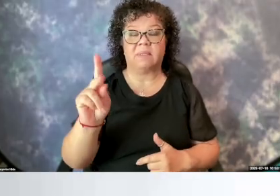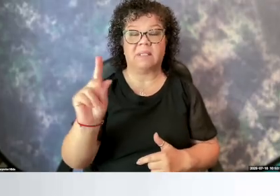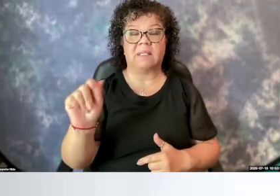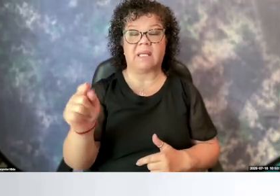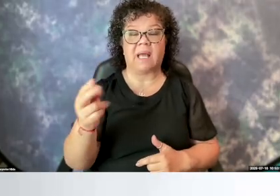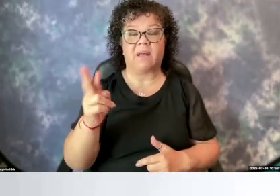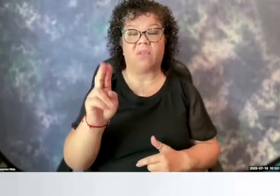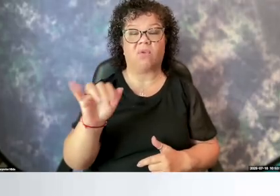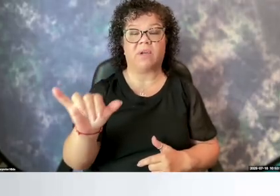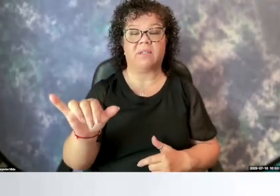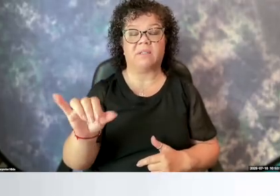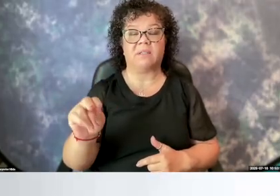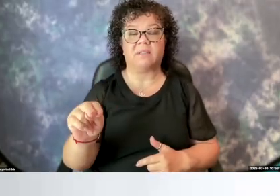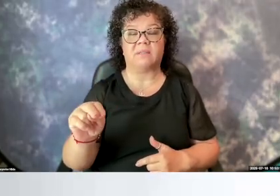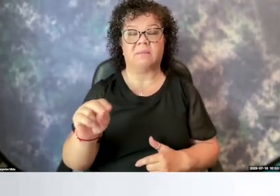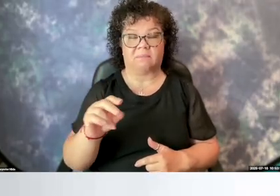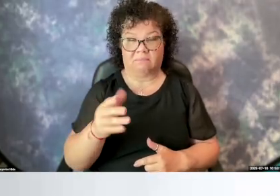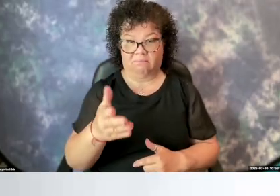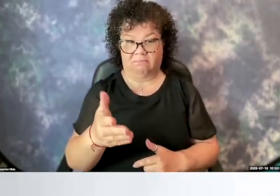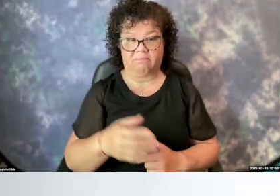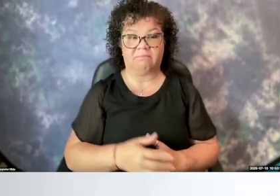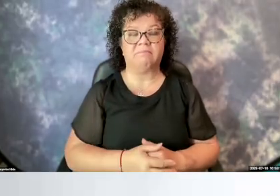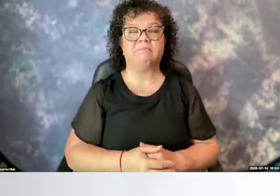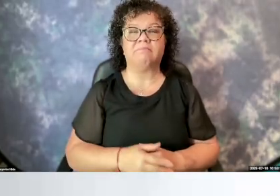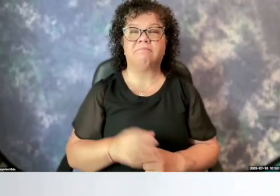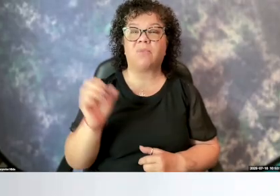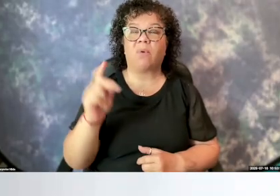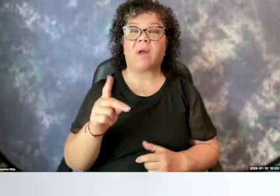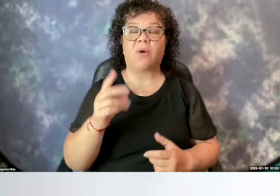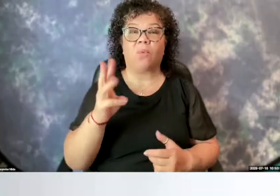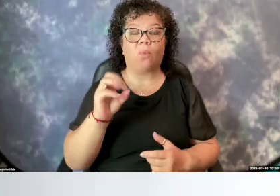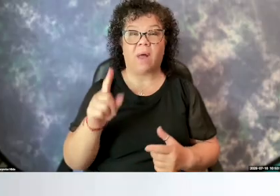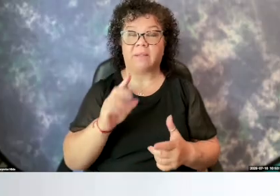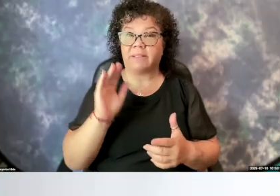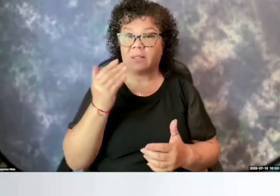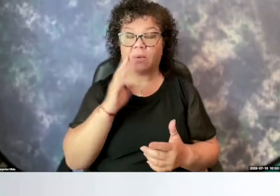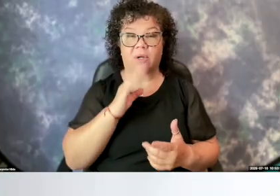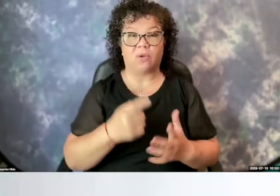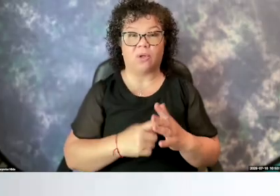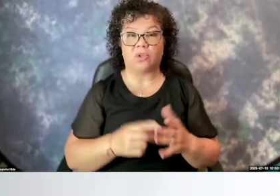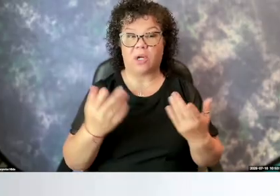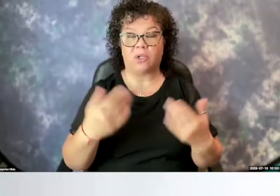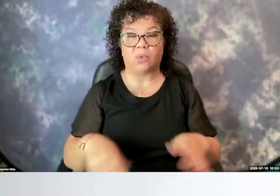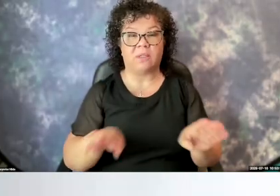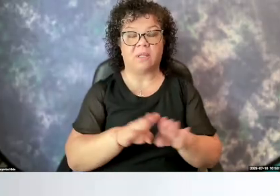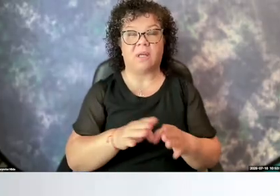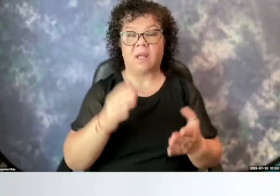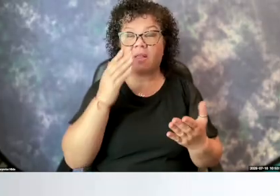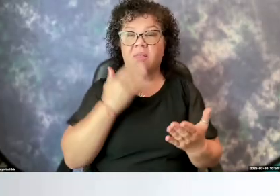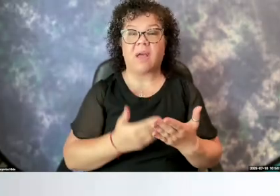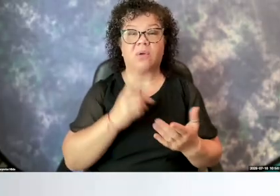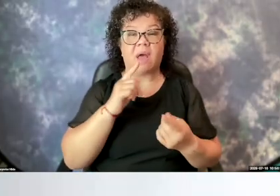Awesome. All right. Well, we're going to start to wrap it up. Thanks to everybody who asked questions and gave feedback. I think this was a